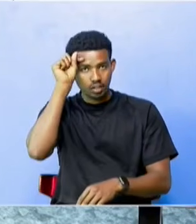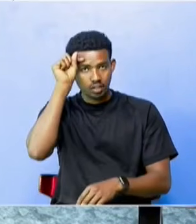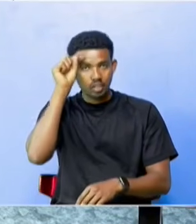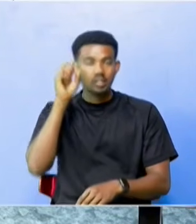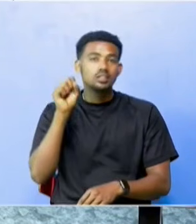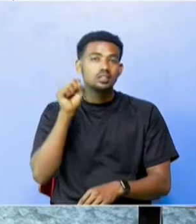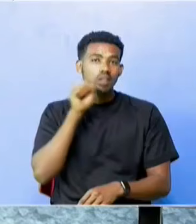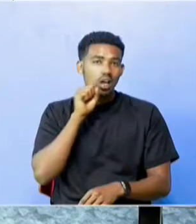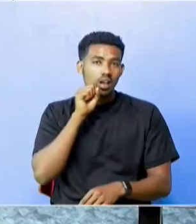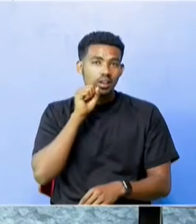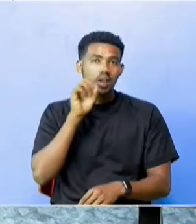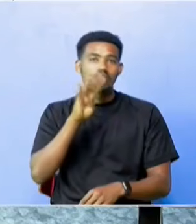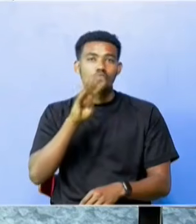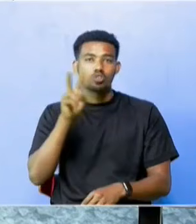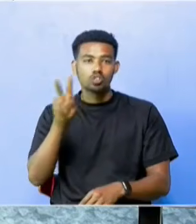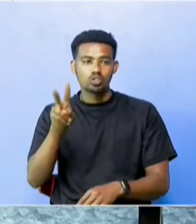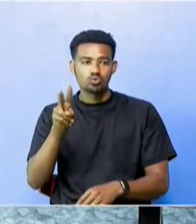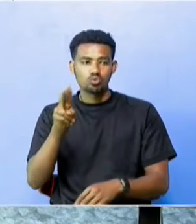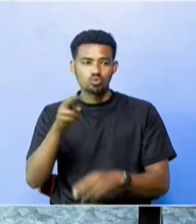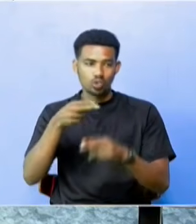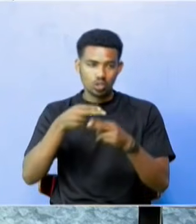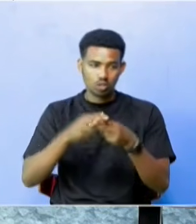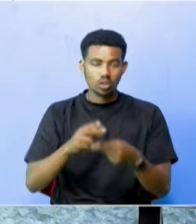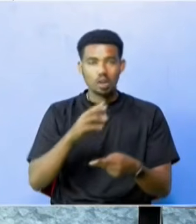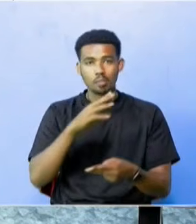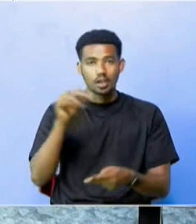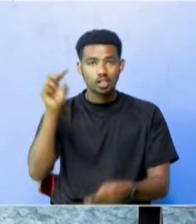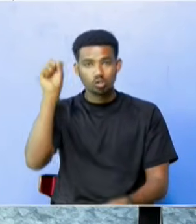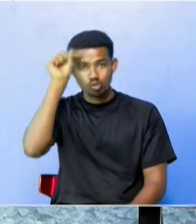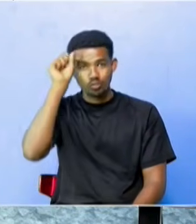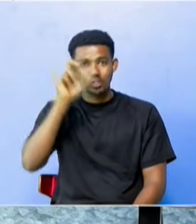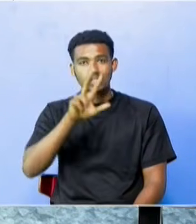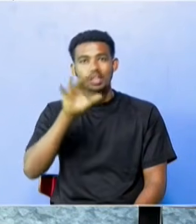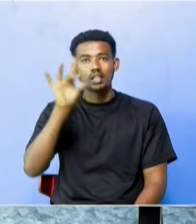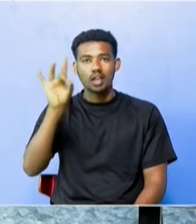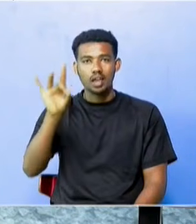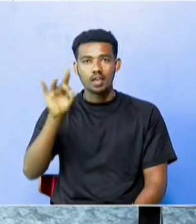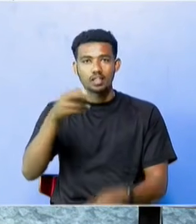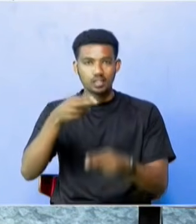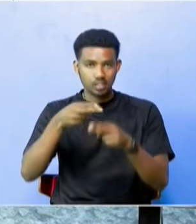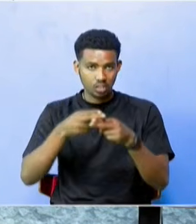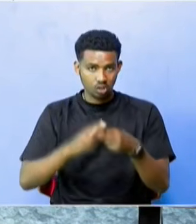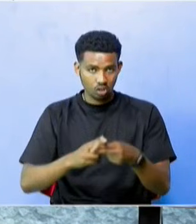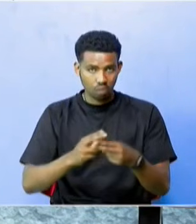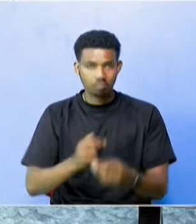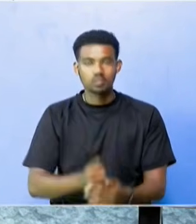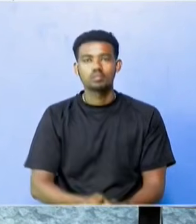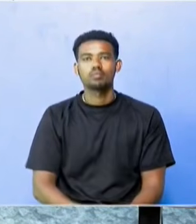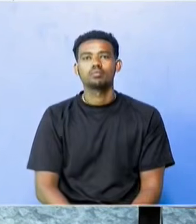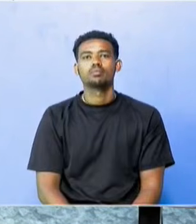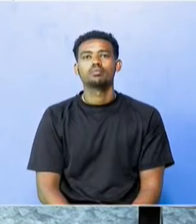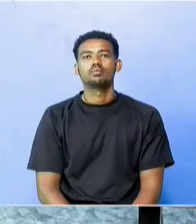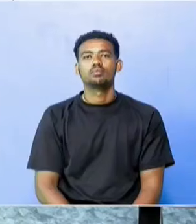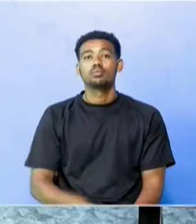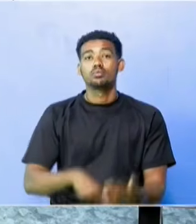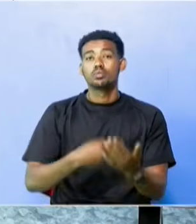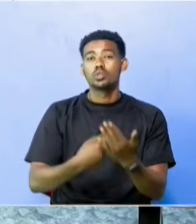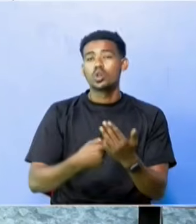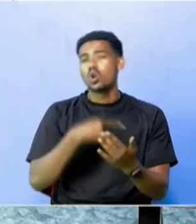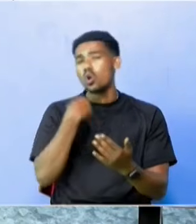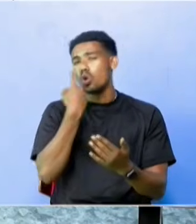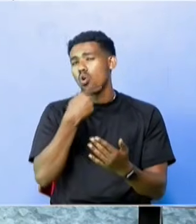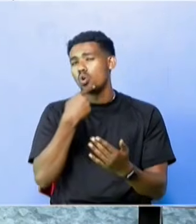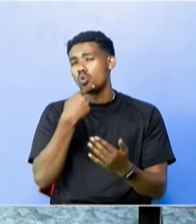Saada, 42 kilogram, and Tofik, 38 kilogram. Yes? So, who weighs